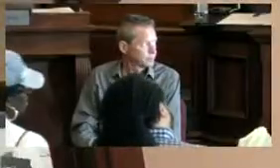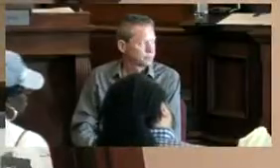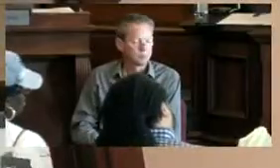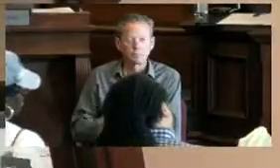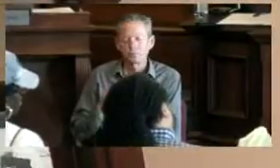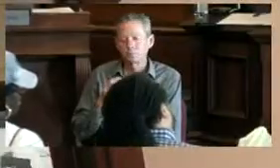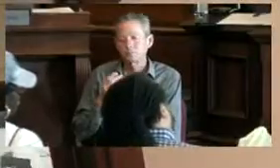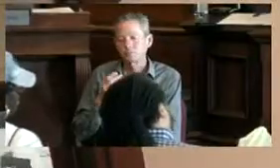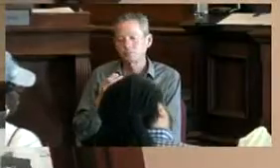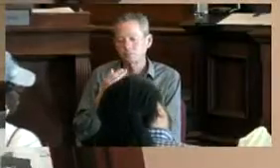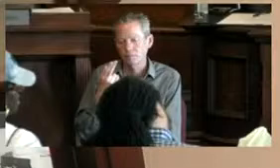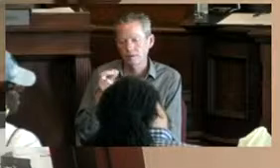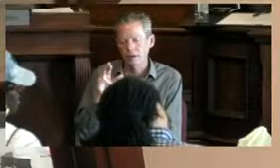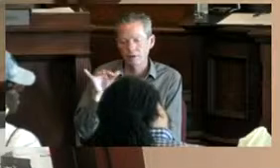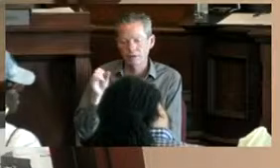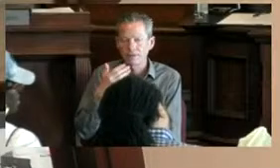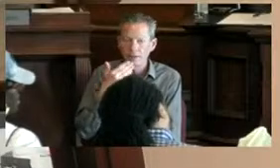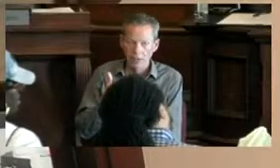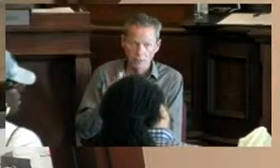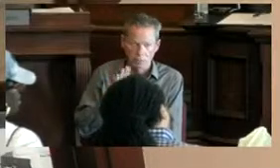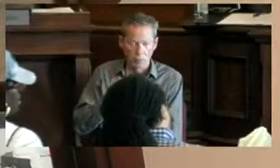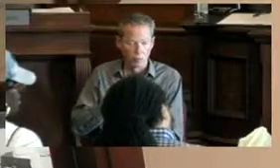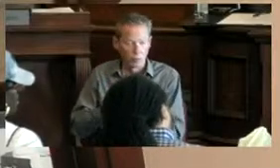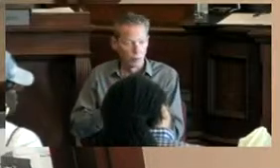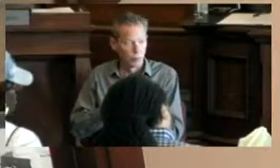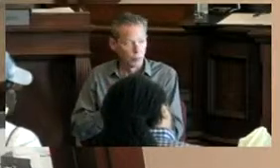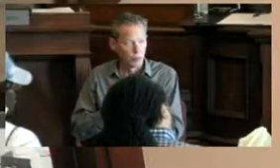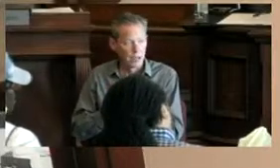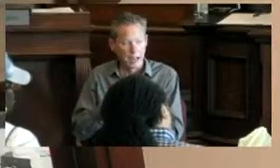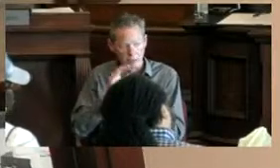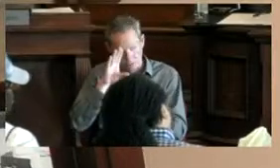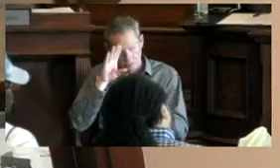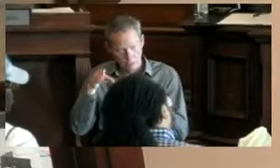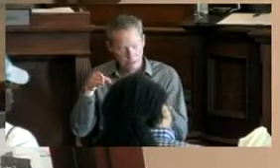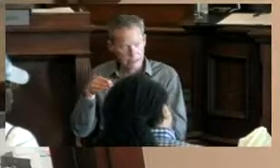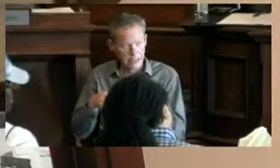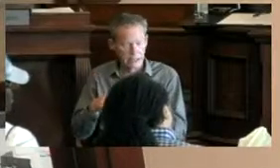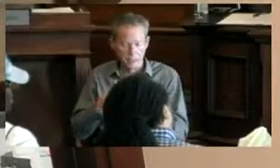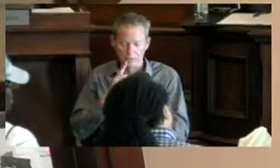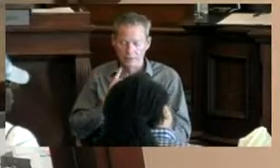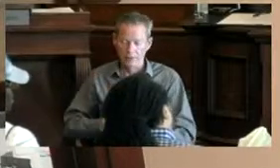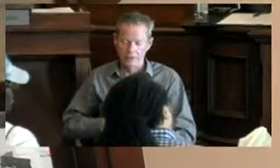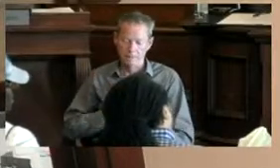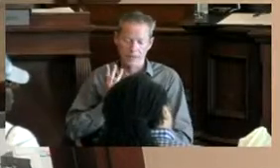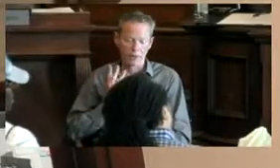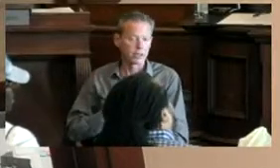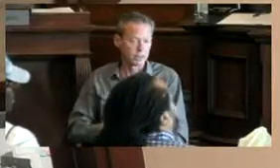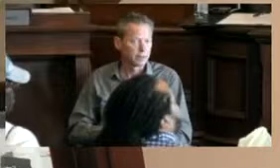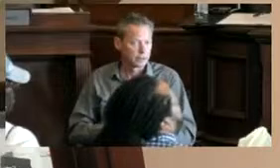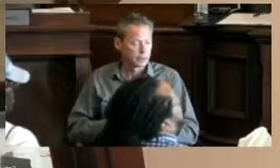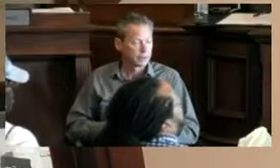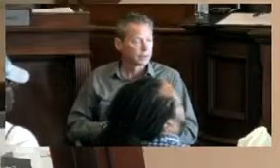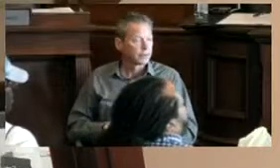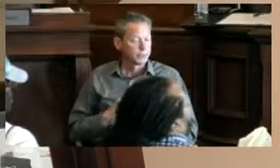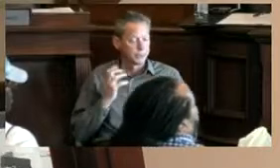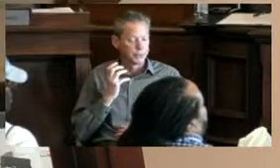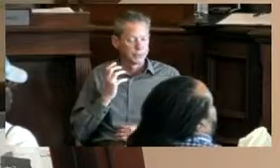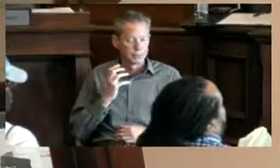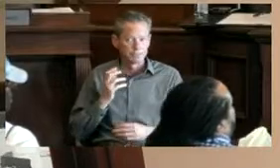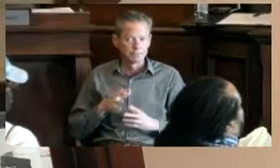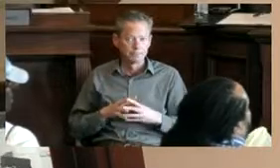Thank you for all the good work that you have been doing and the dedication. I'm very inspired and in awe about